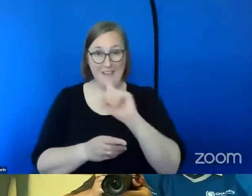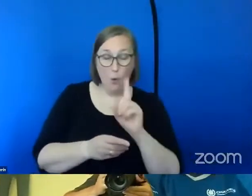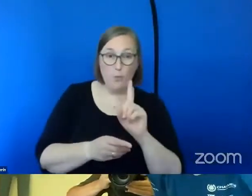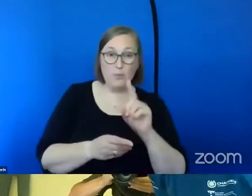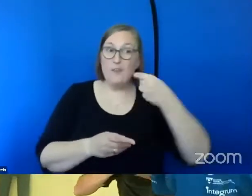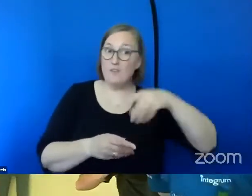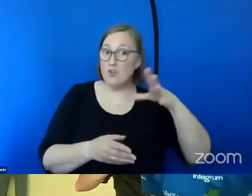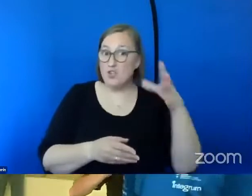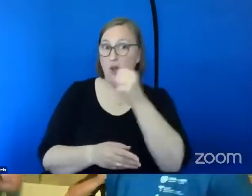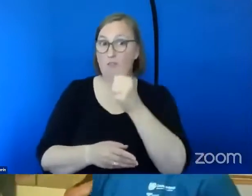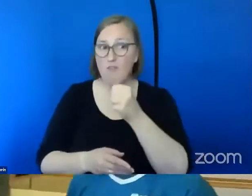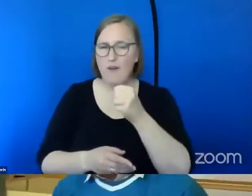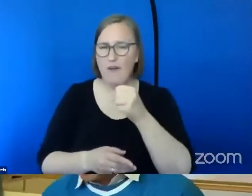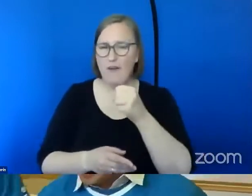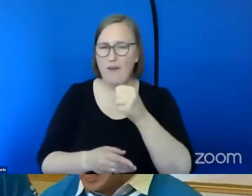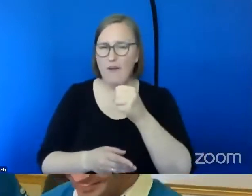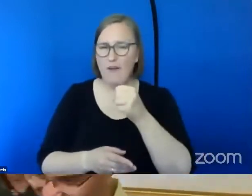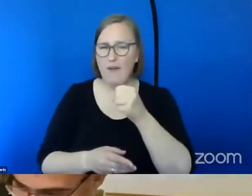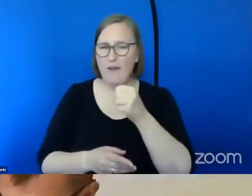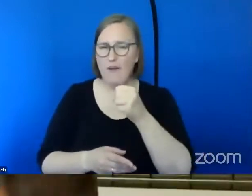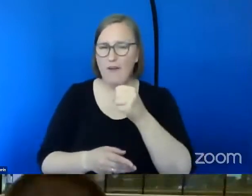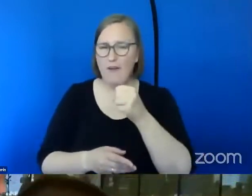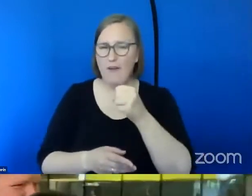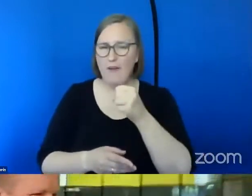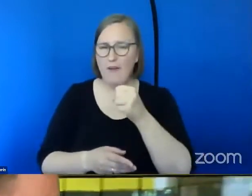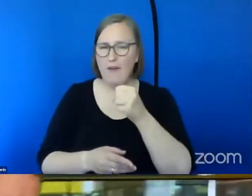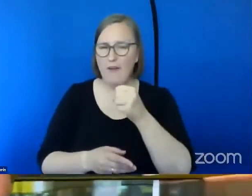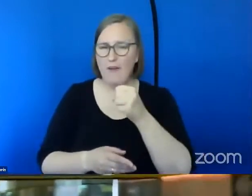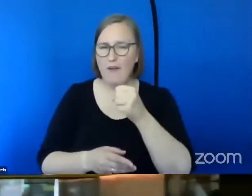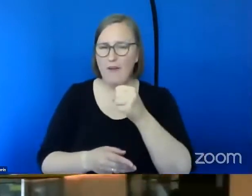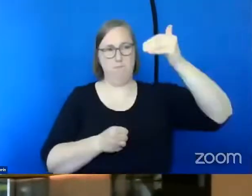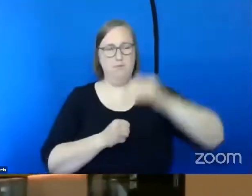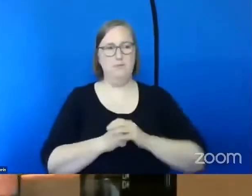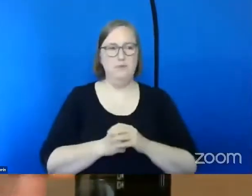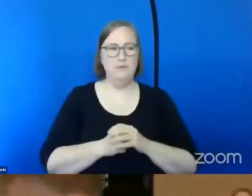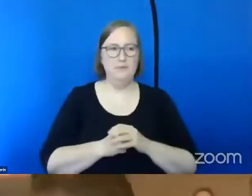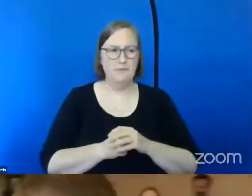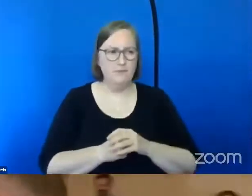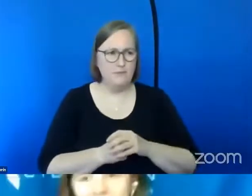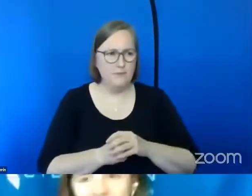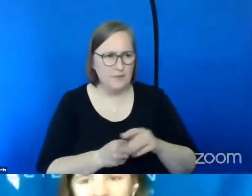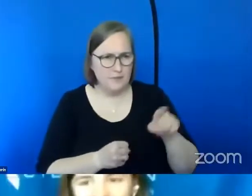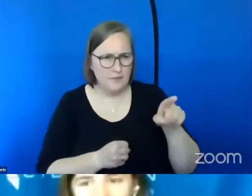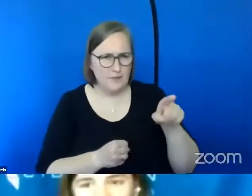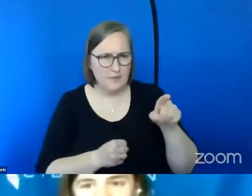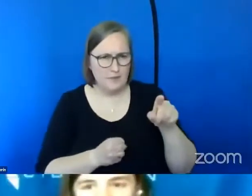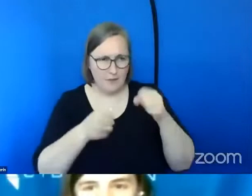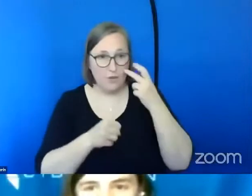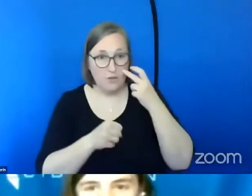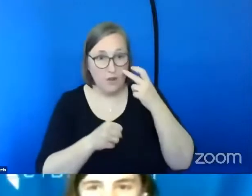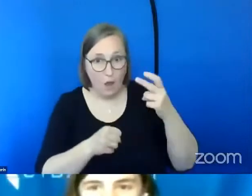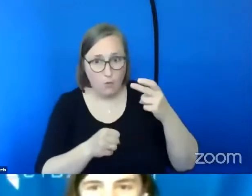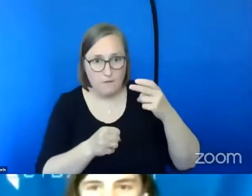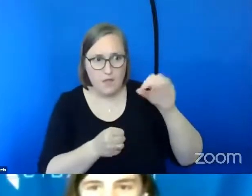at 2:10, 2:40. Oh no! Task fail. Can you believe